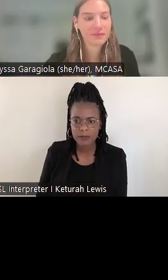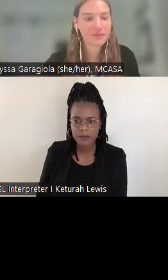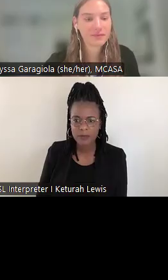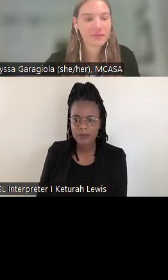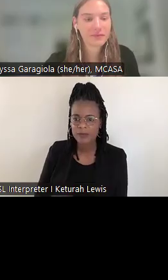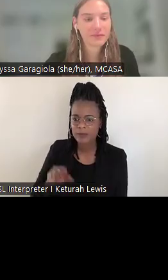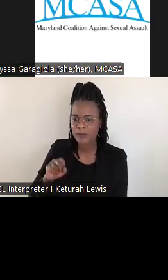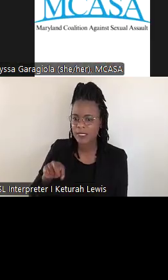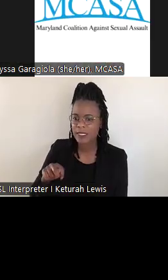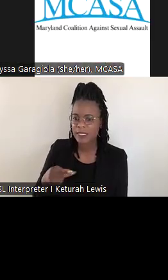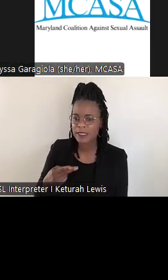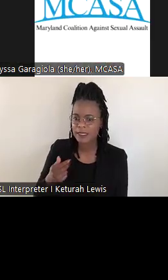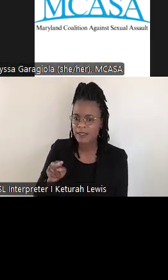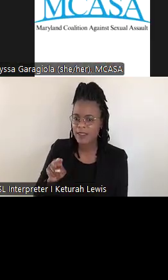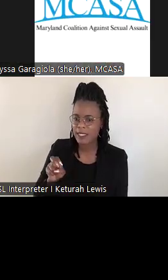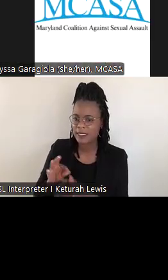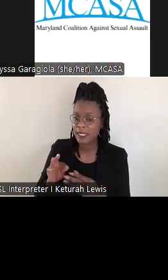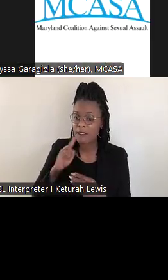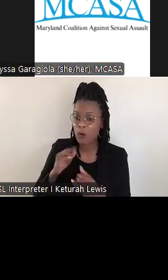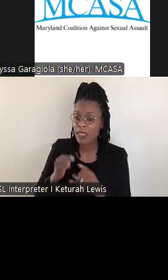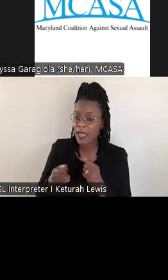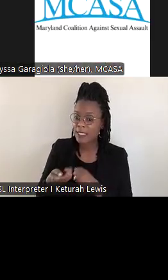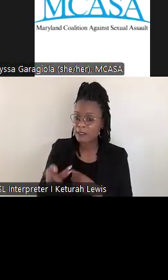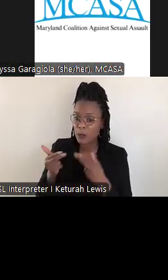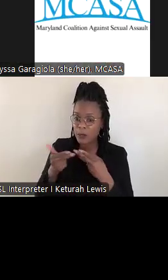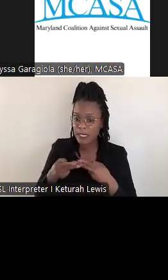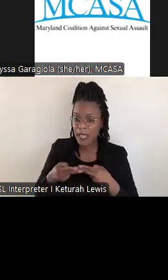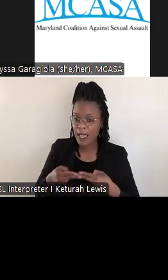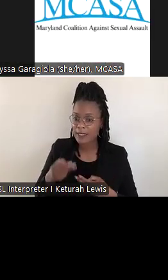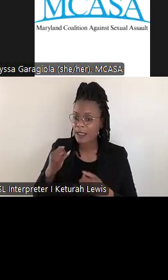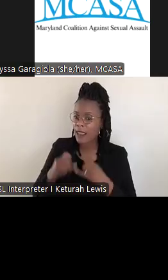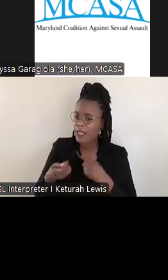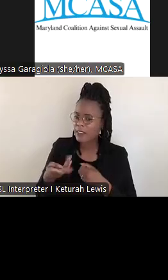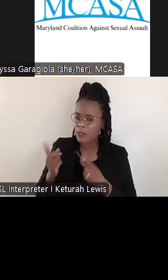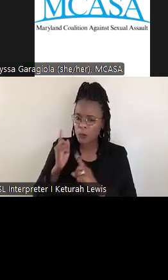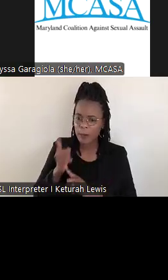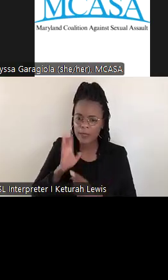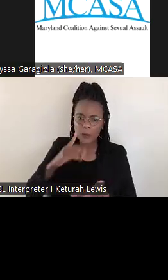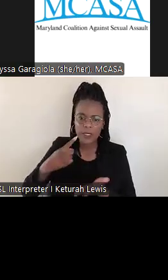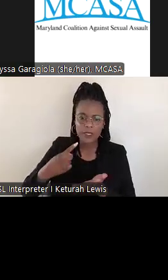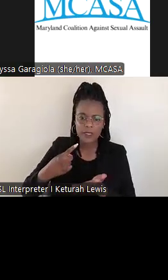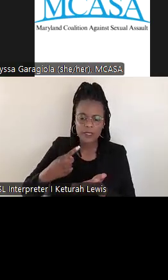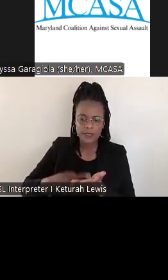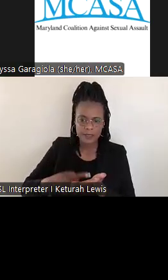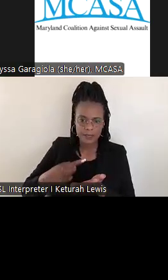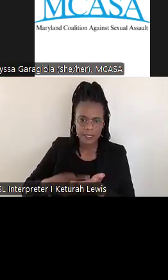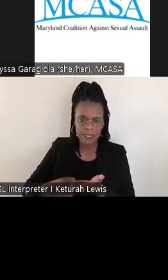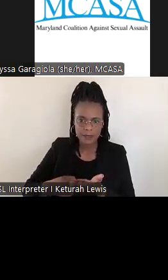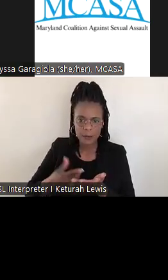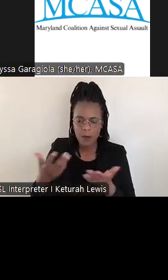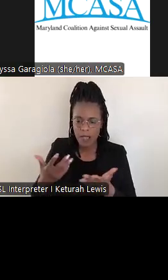Thanks, Alyssa. So for our last couple of slides and our last couple of minutes, we're going to talk about, I'll go back a slide, moving forward